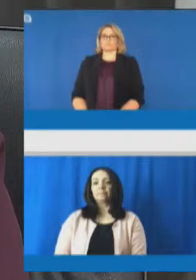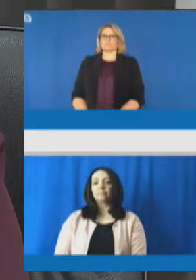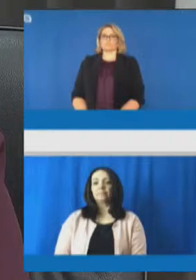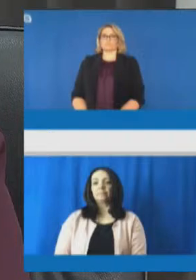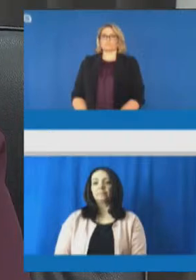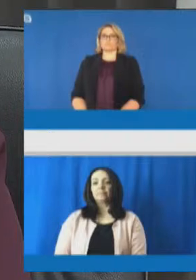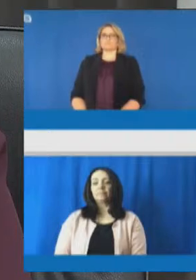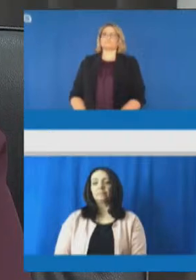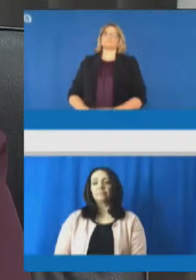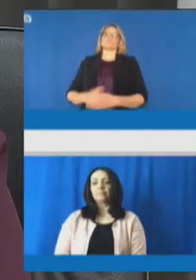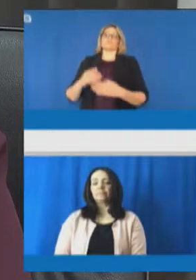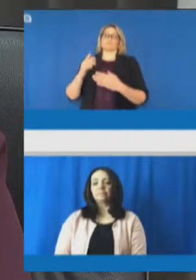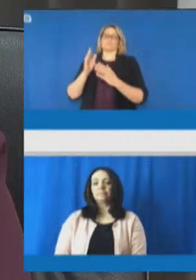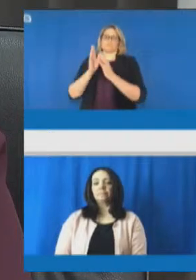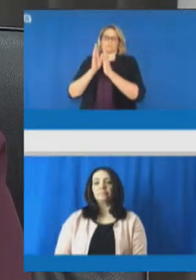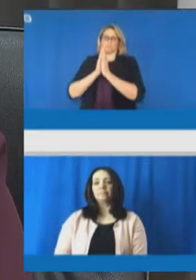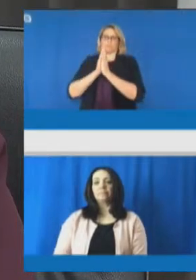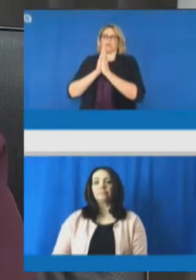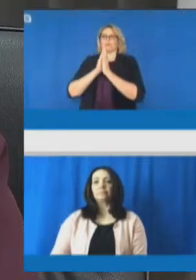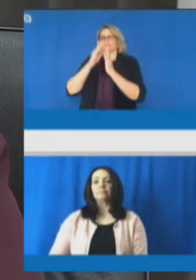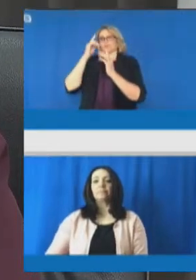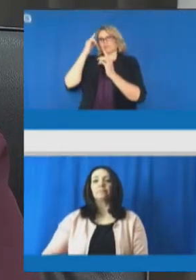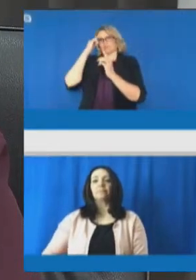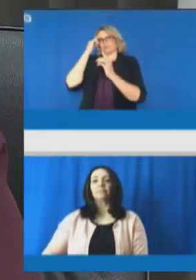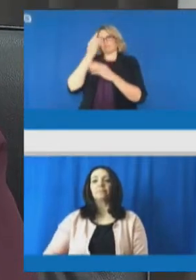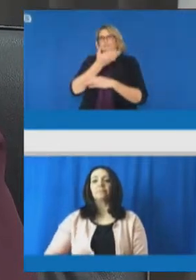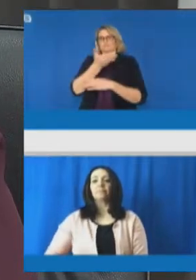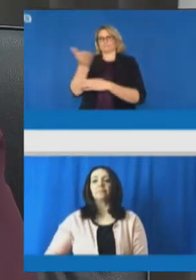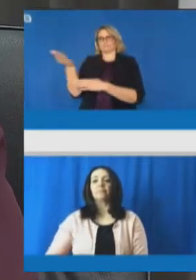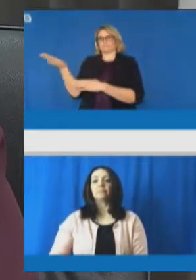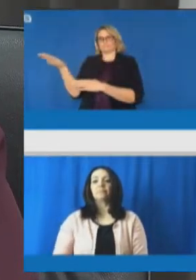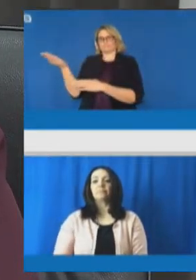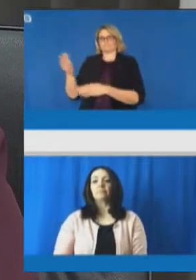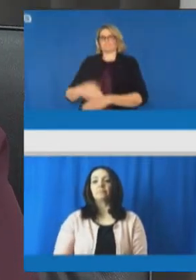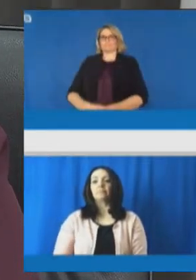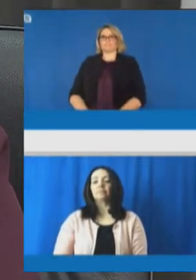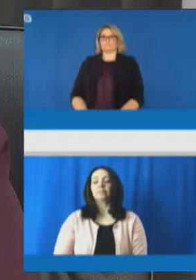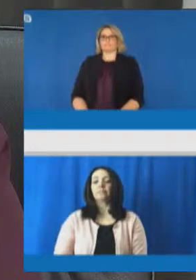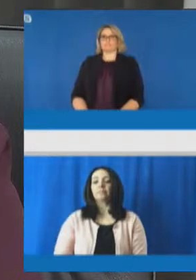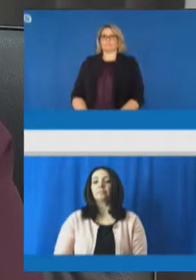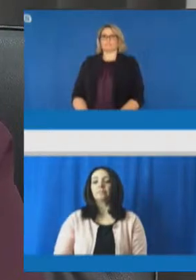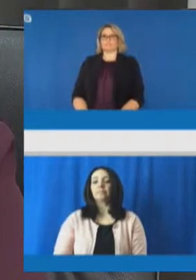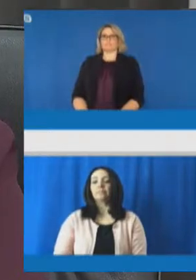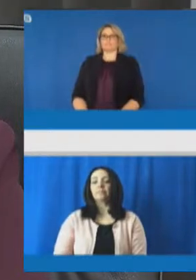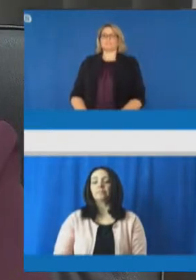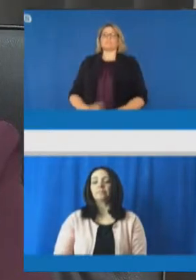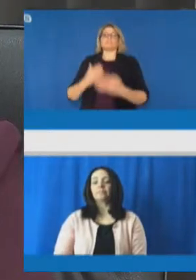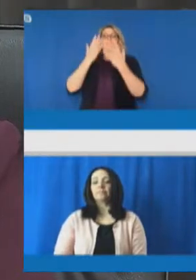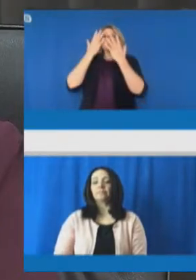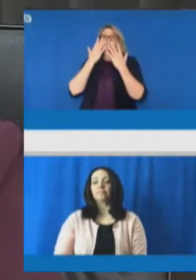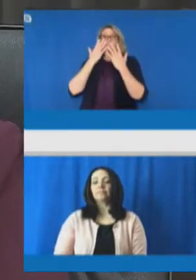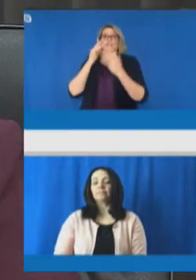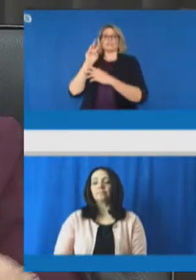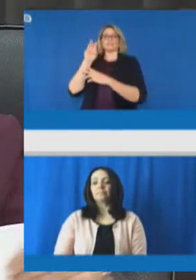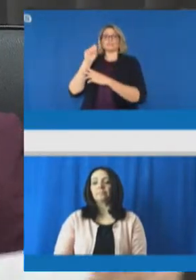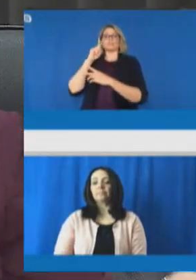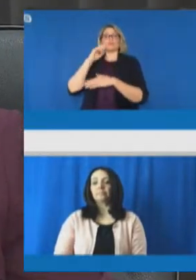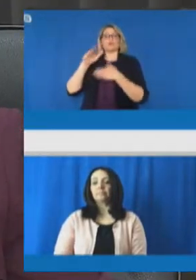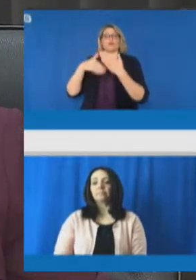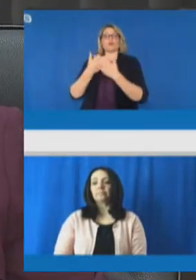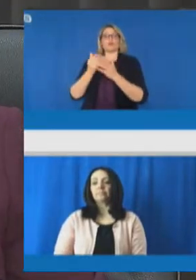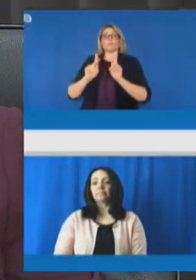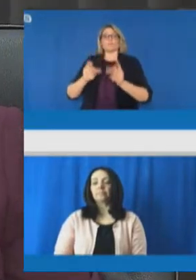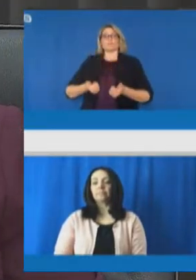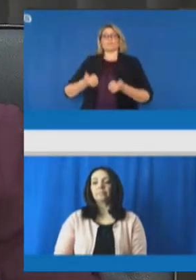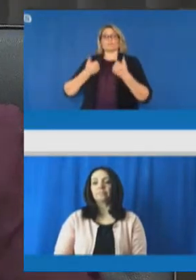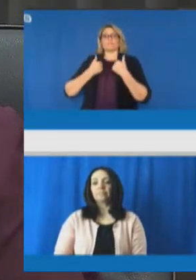COVID-19 virus into every New Brunswicker between now and Canada Day. We are moving forward with a significant acceleration of our vaccination